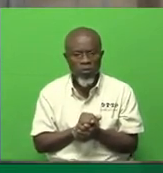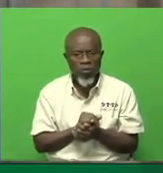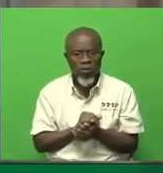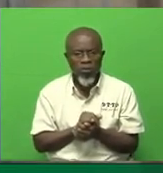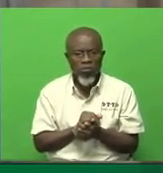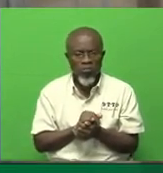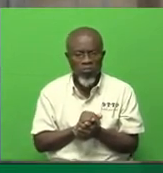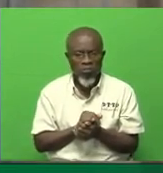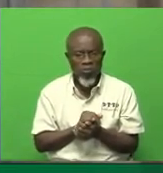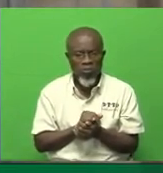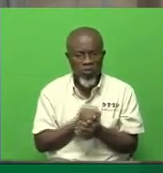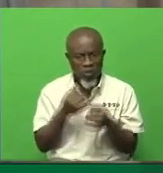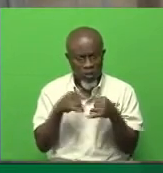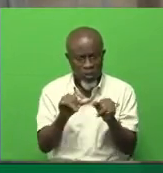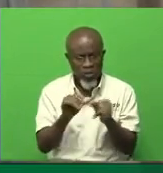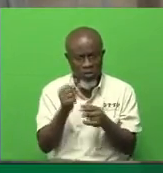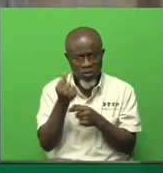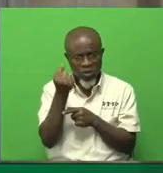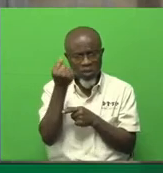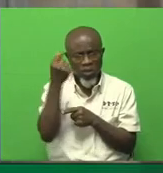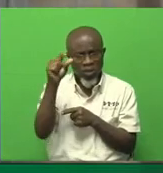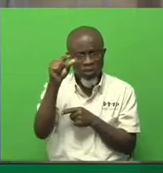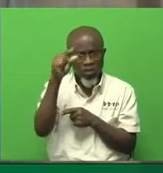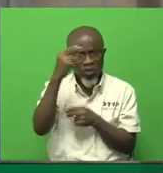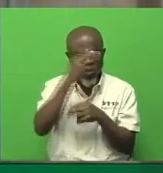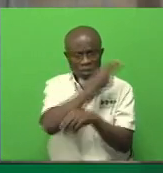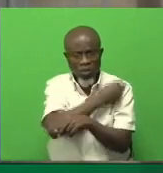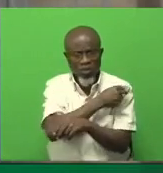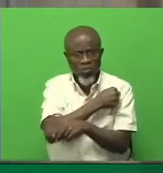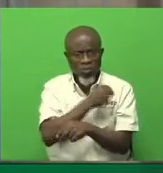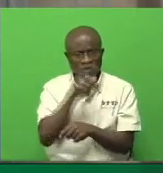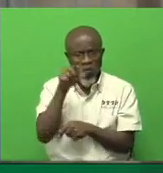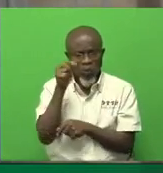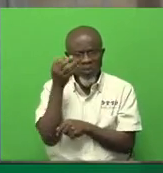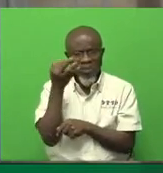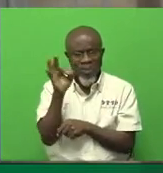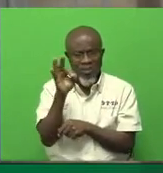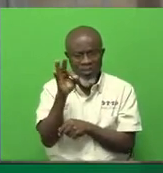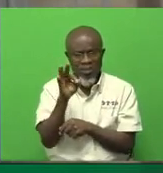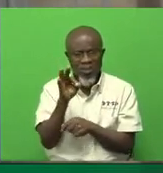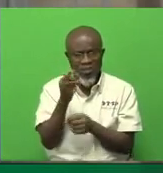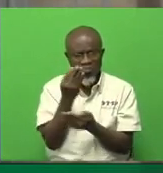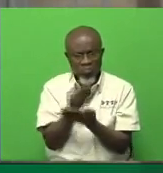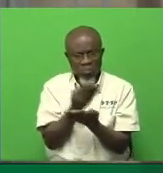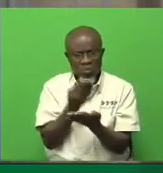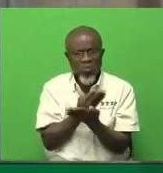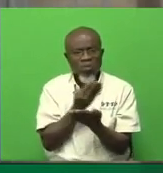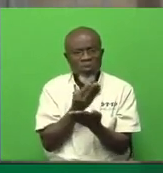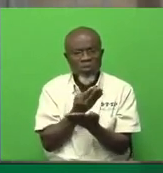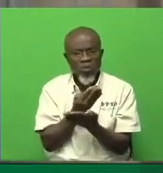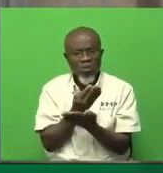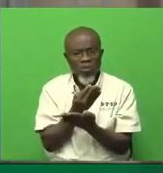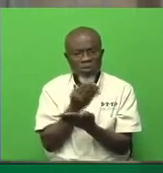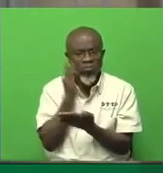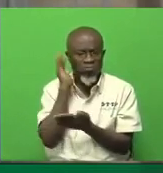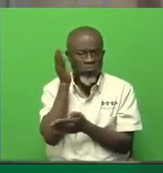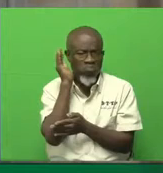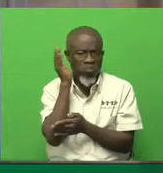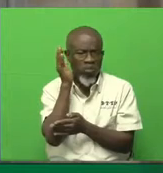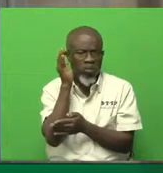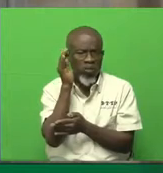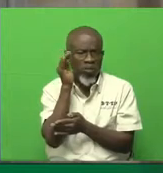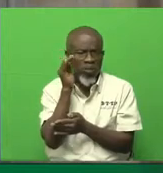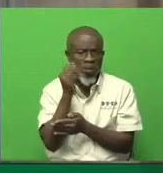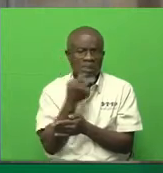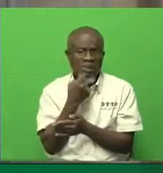moving on to the Sandy granny Hospital in the 2019 budget speech Minister of Finance column embert stated that the new Sunny